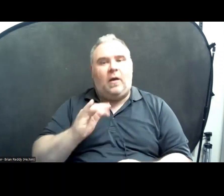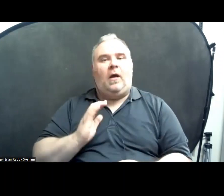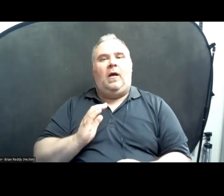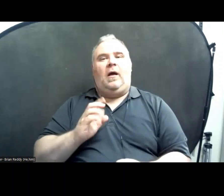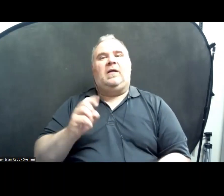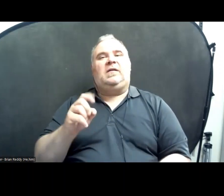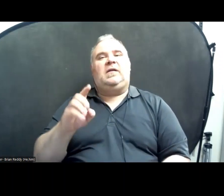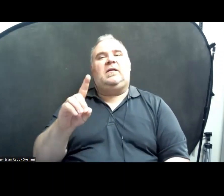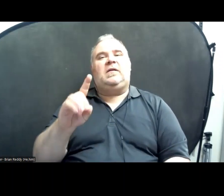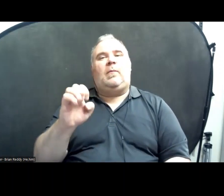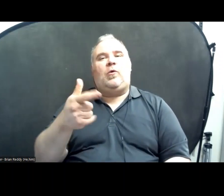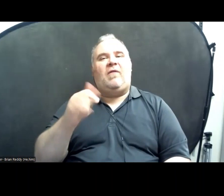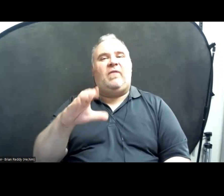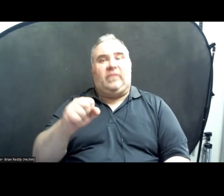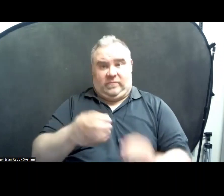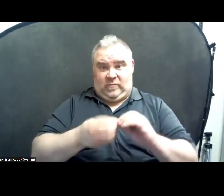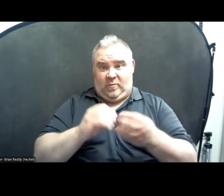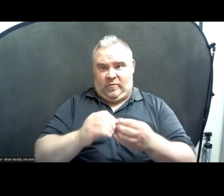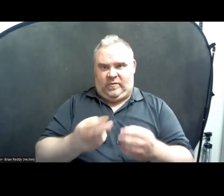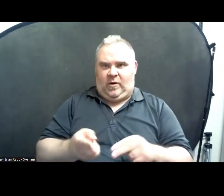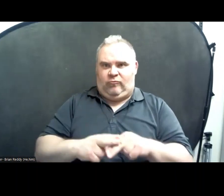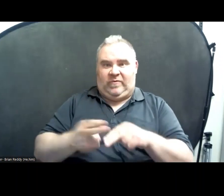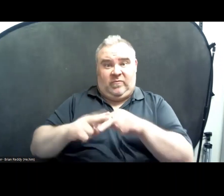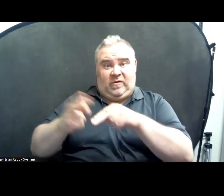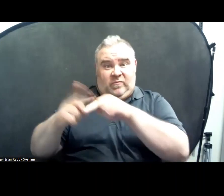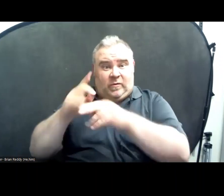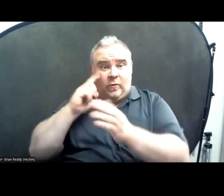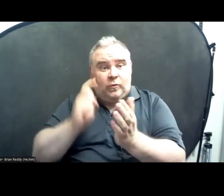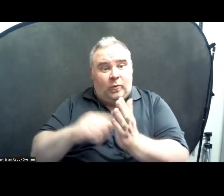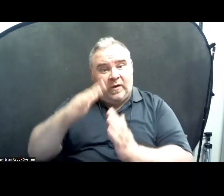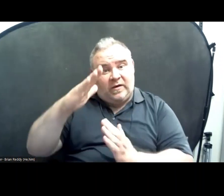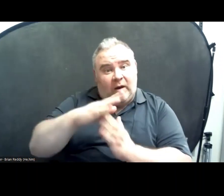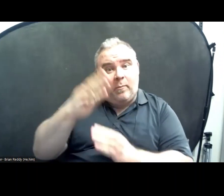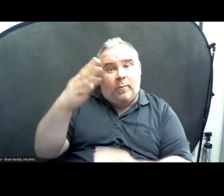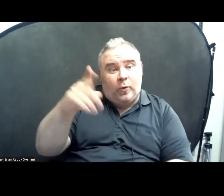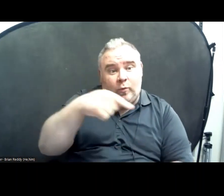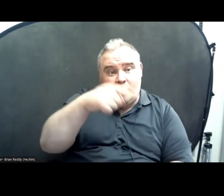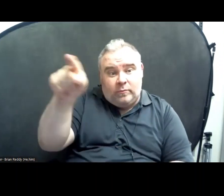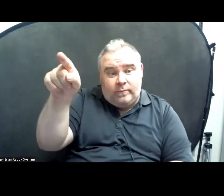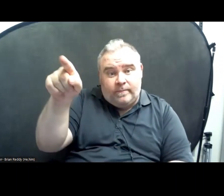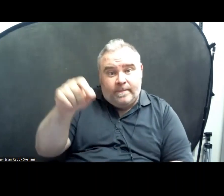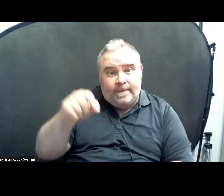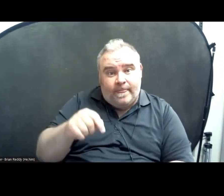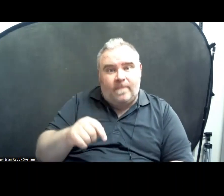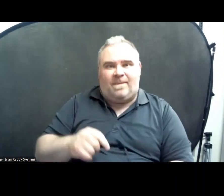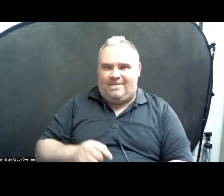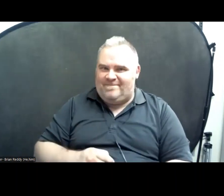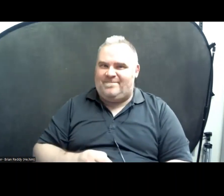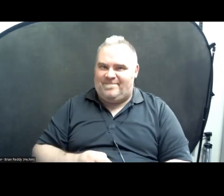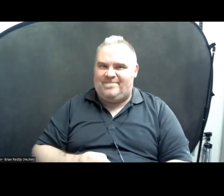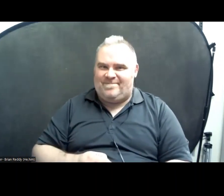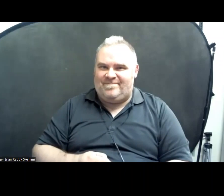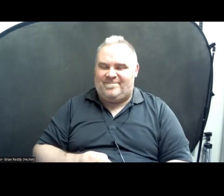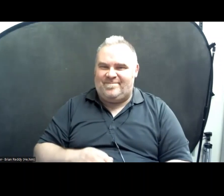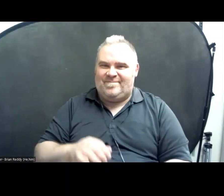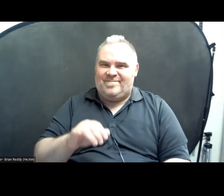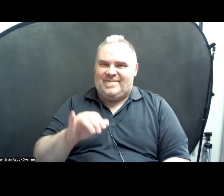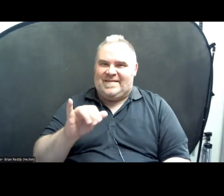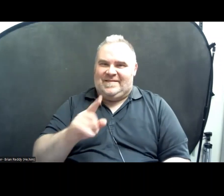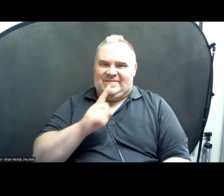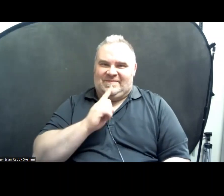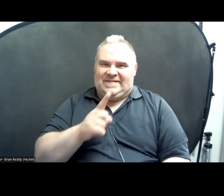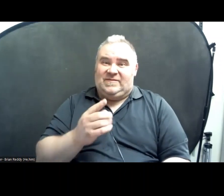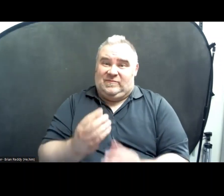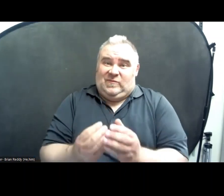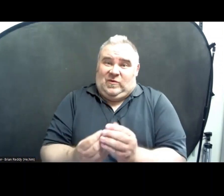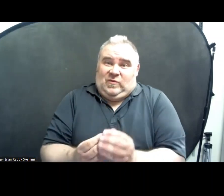really increasing, and you can see this sort of top bluish color of how the gap, it's really